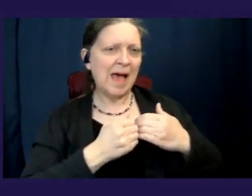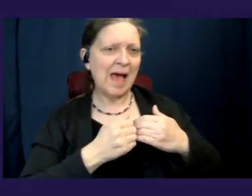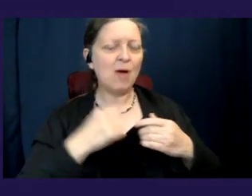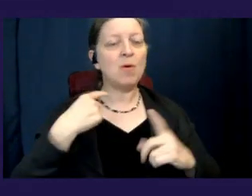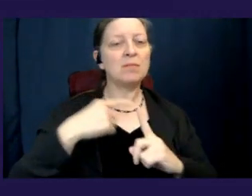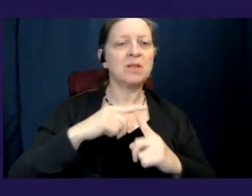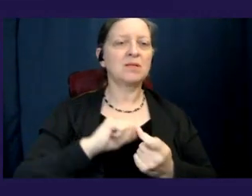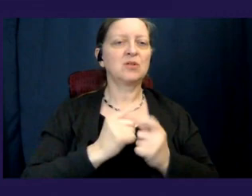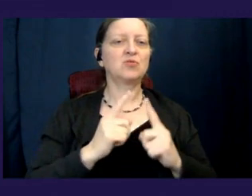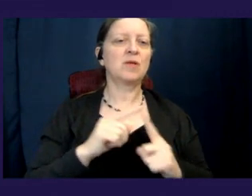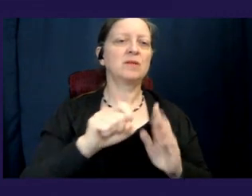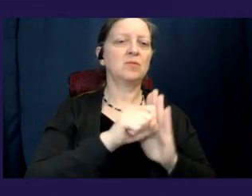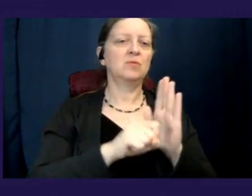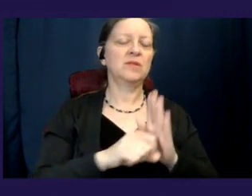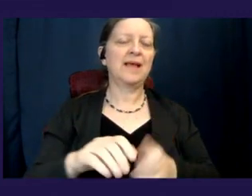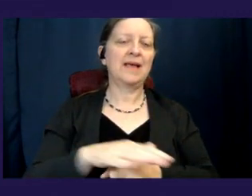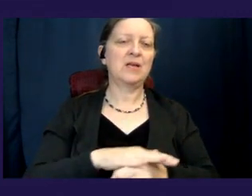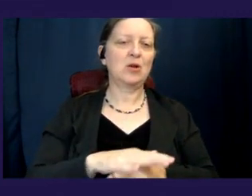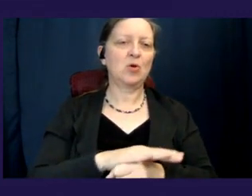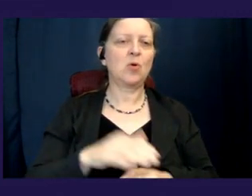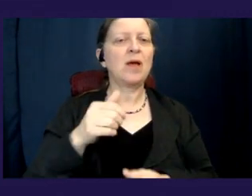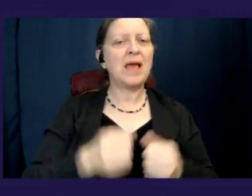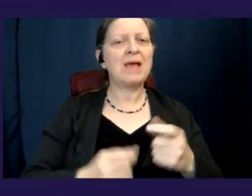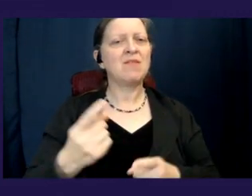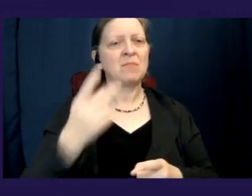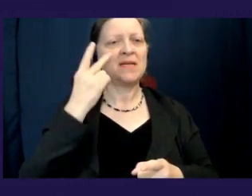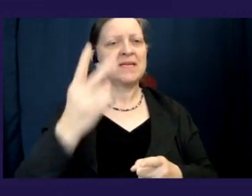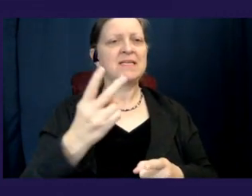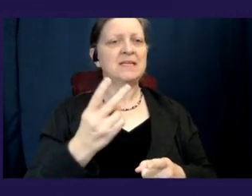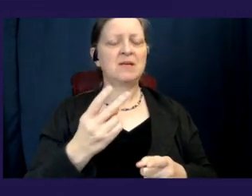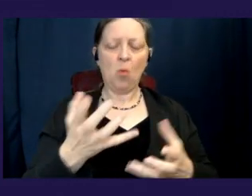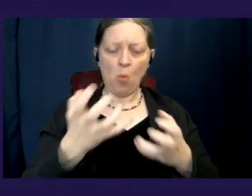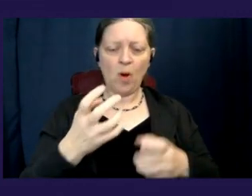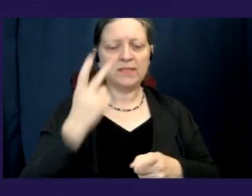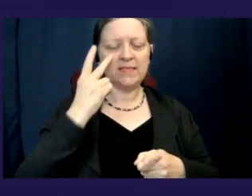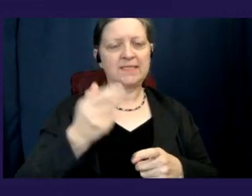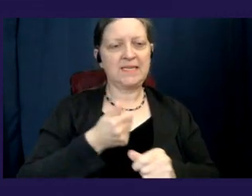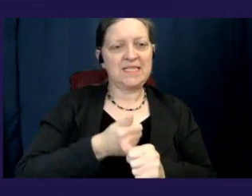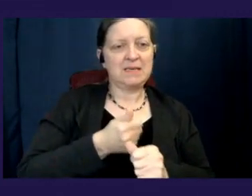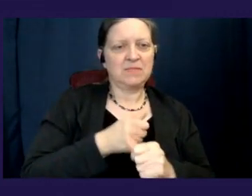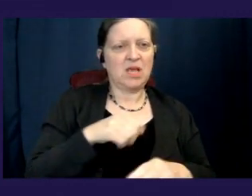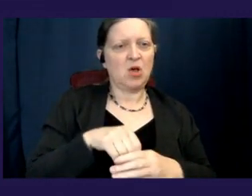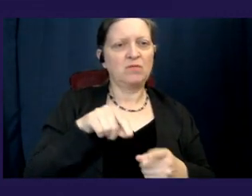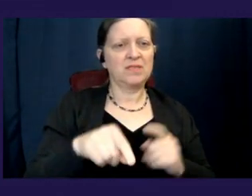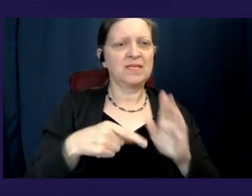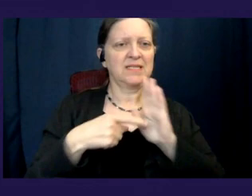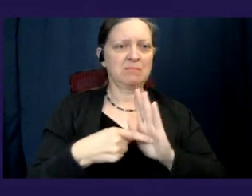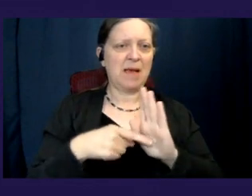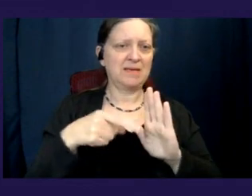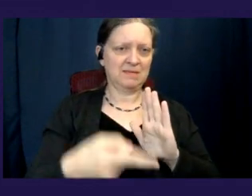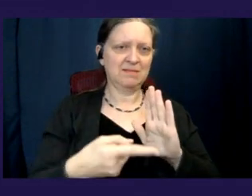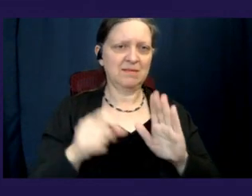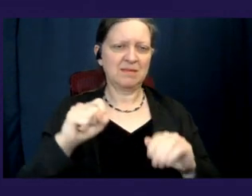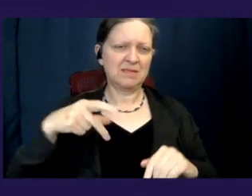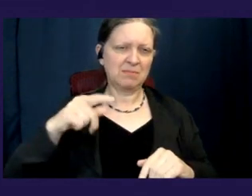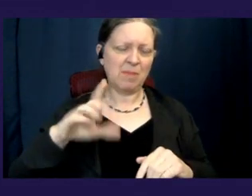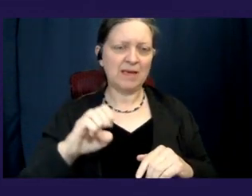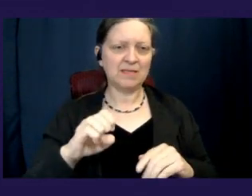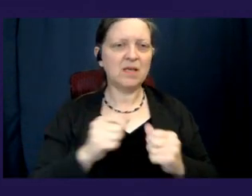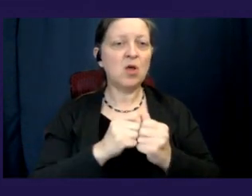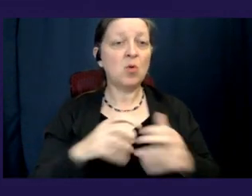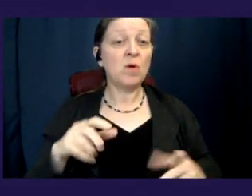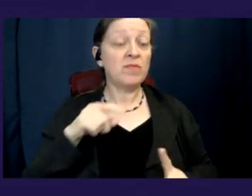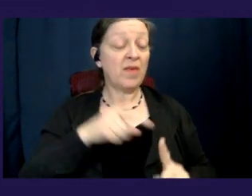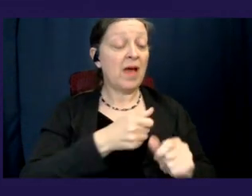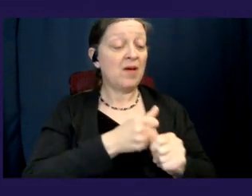wants to see the me within the we of data. They want to see themselves represented in that space. And without that, we have mistrust and distrust in that space.